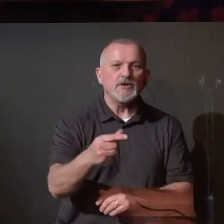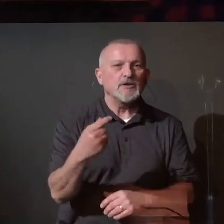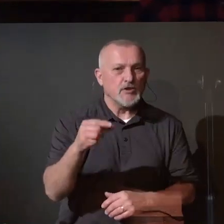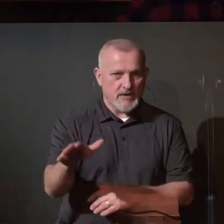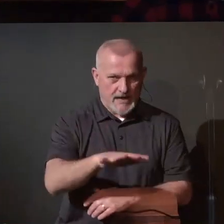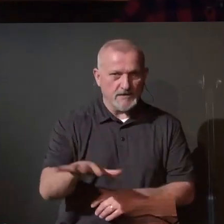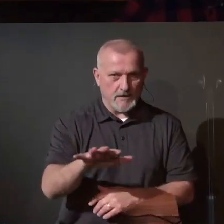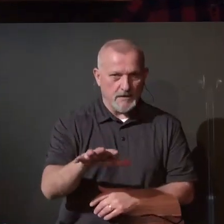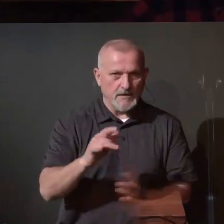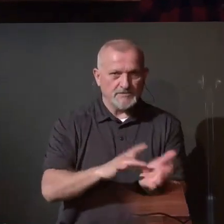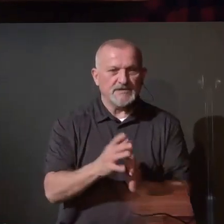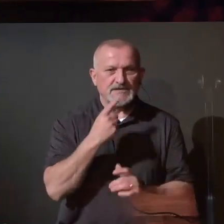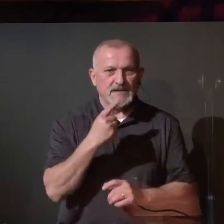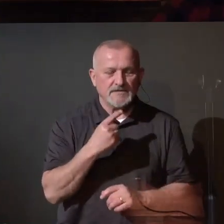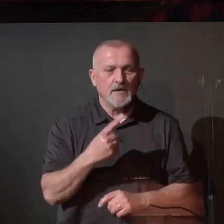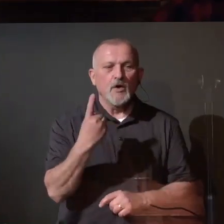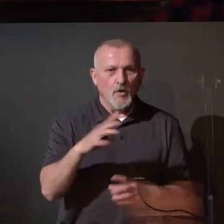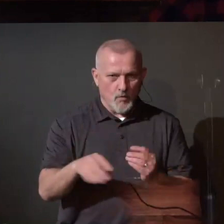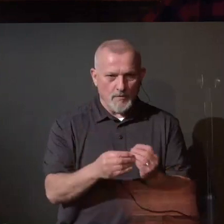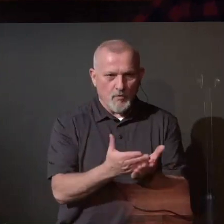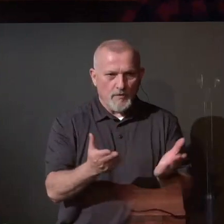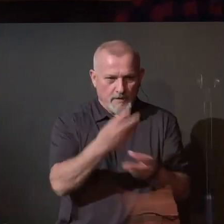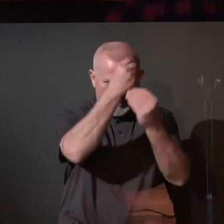to tell you before I leave.